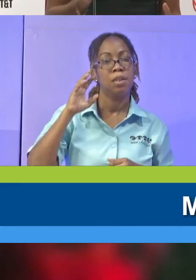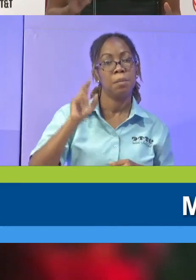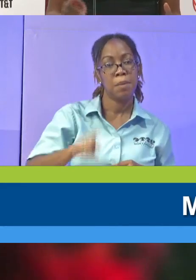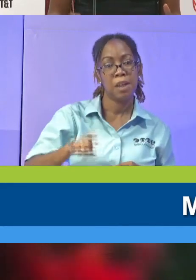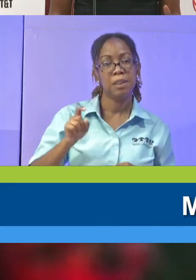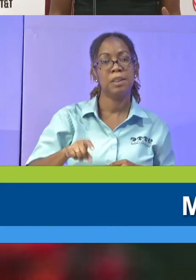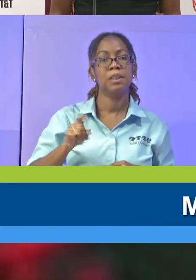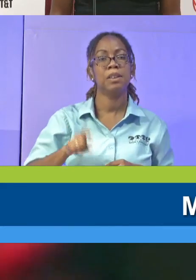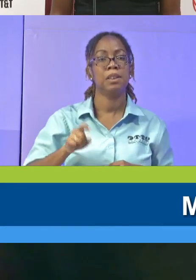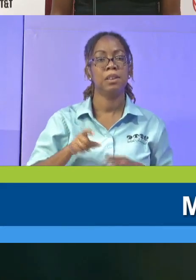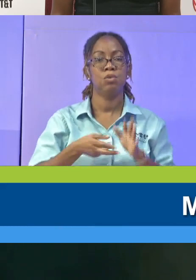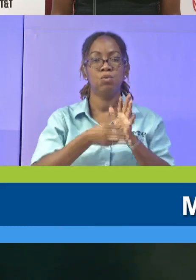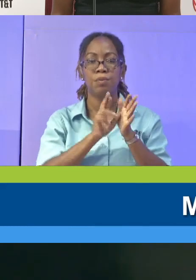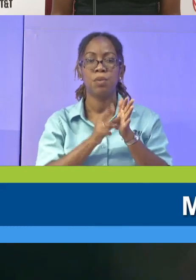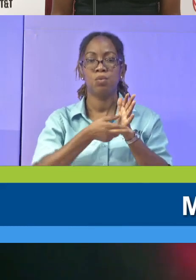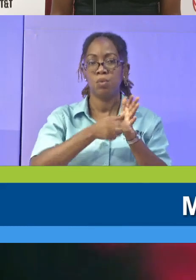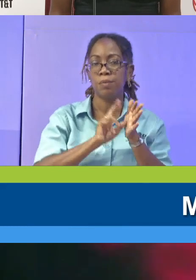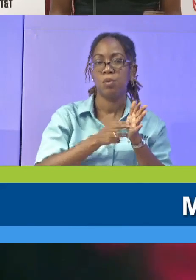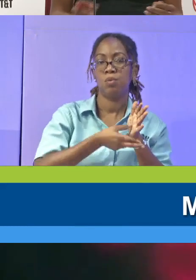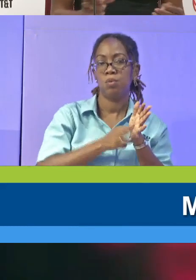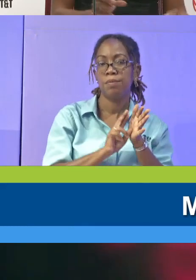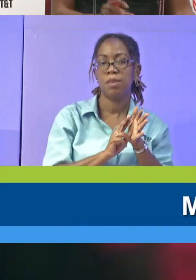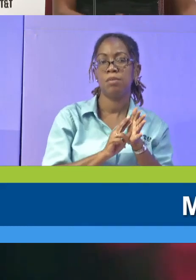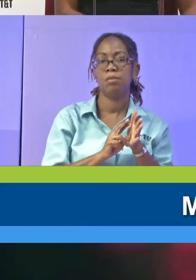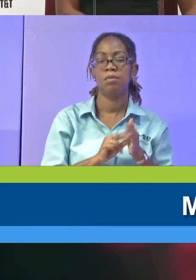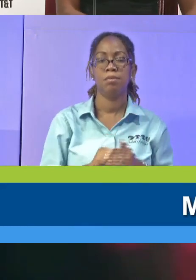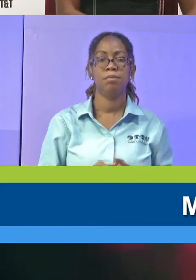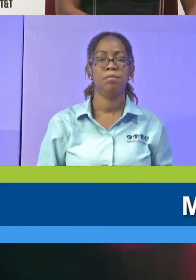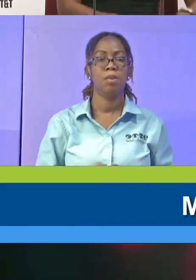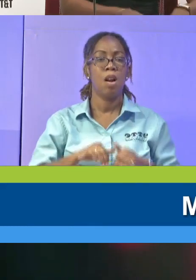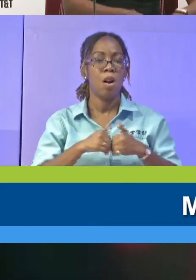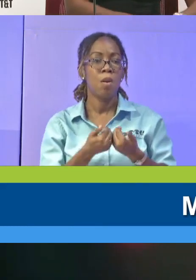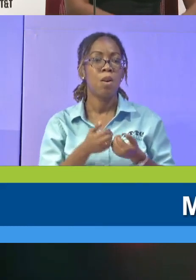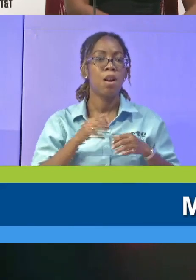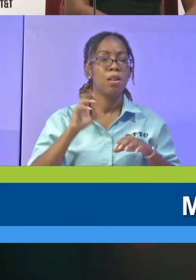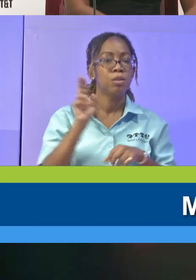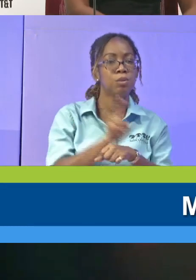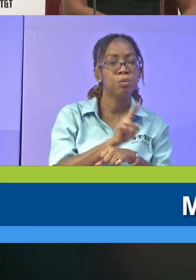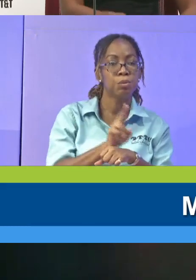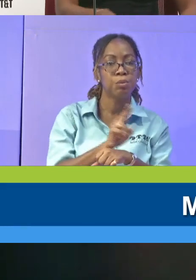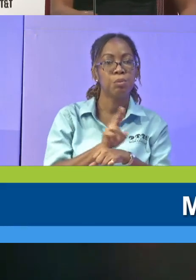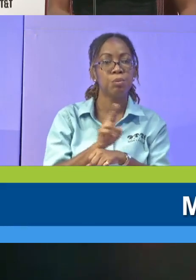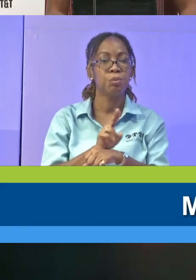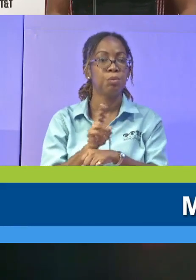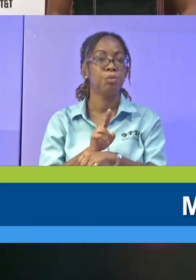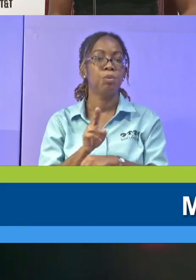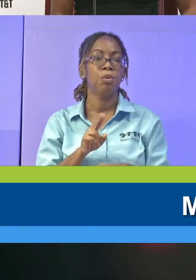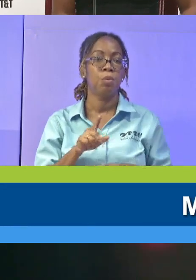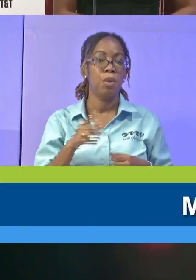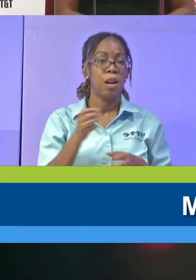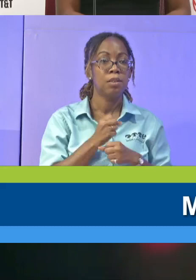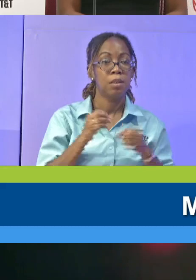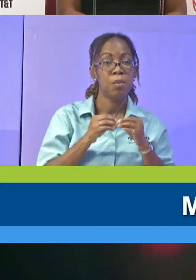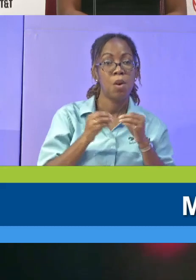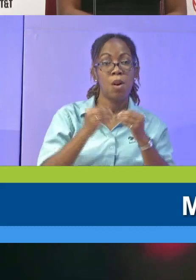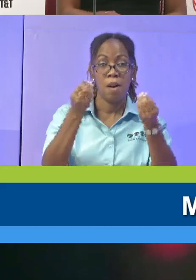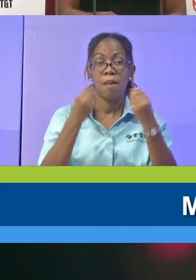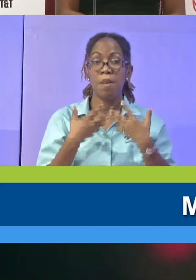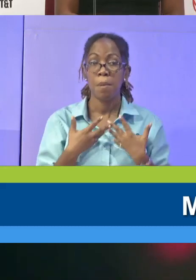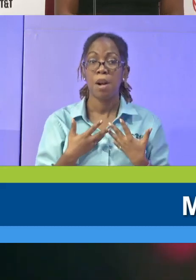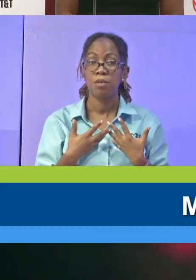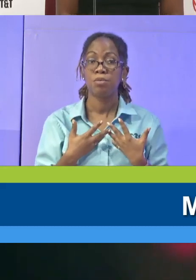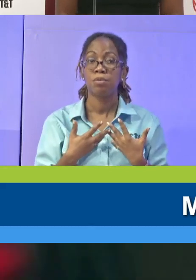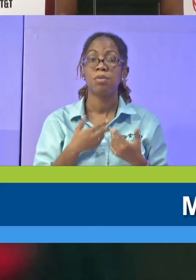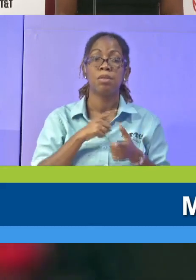updating their information in the product insert or how it should be used, as long as information is being shared and there